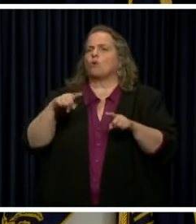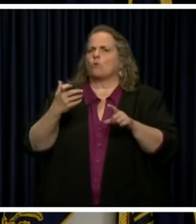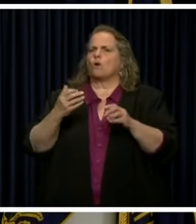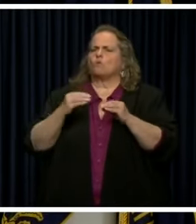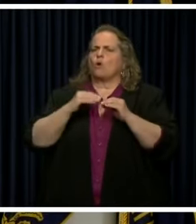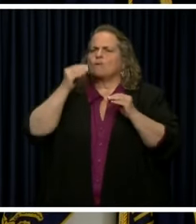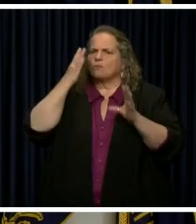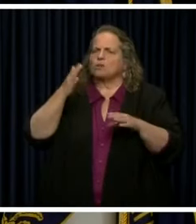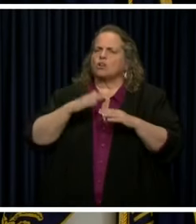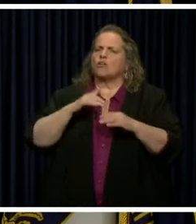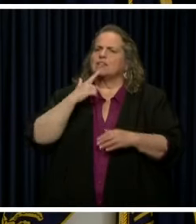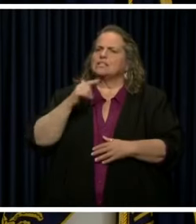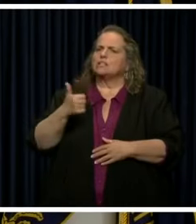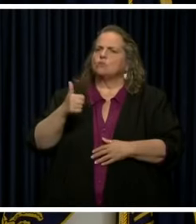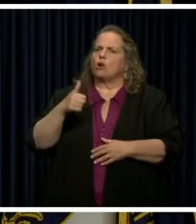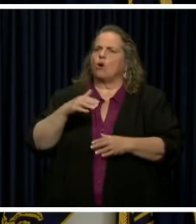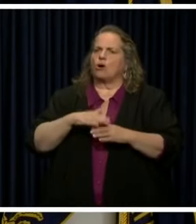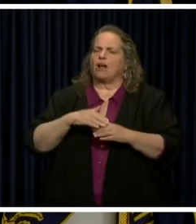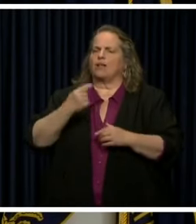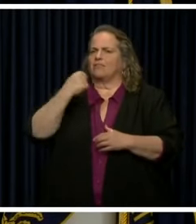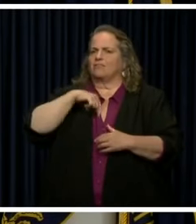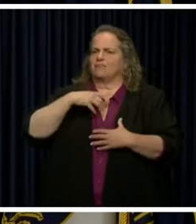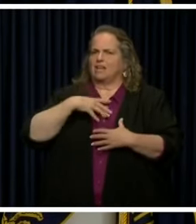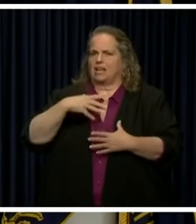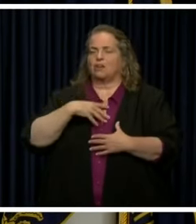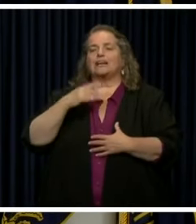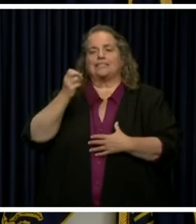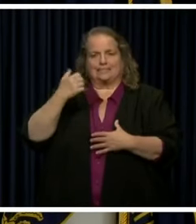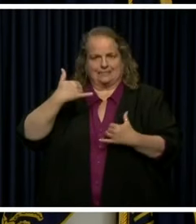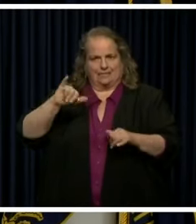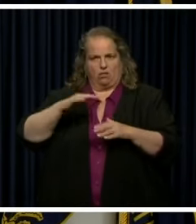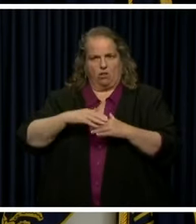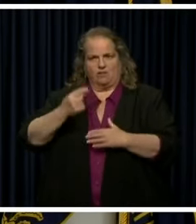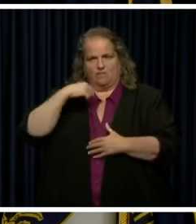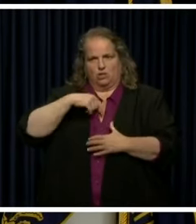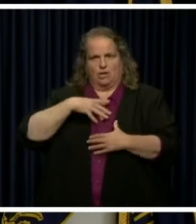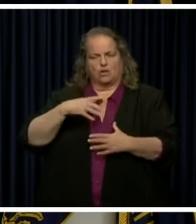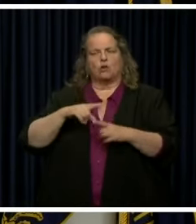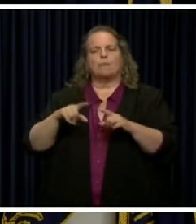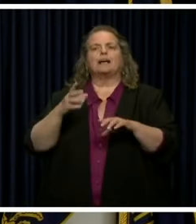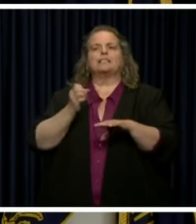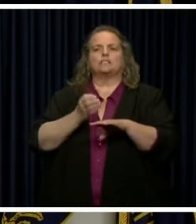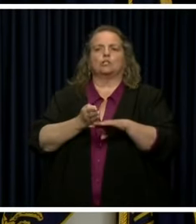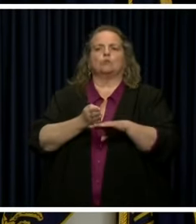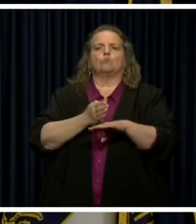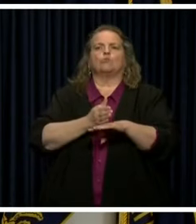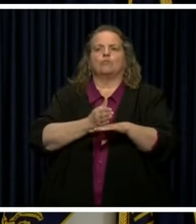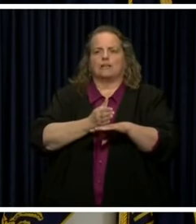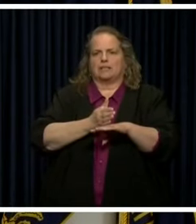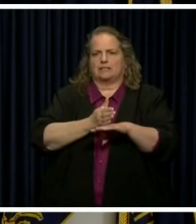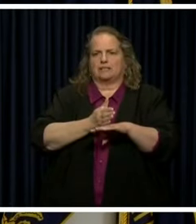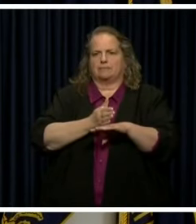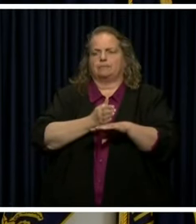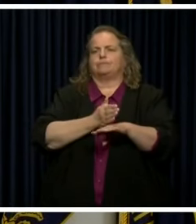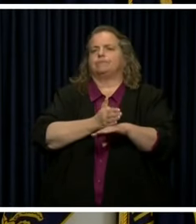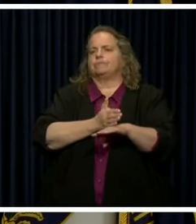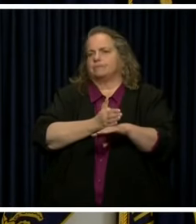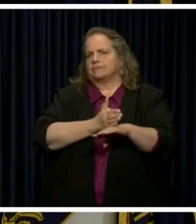10-year-old on the ventilator. Yeah, he is still on a ventilator, but he is improving. There are